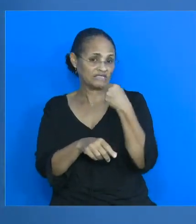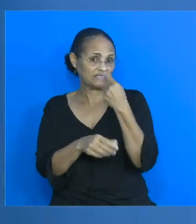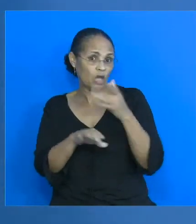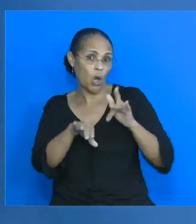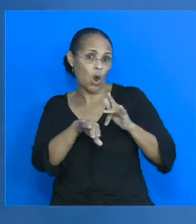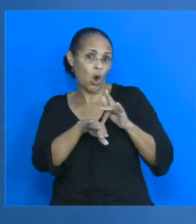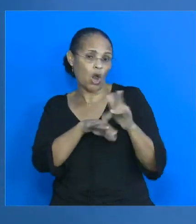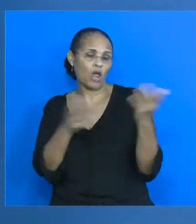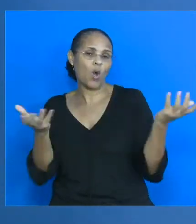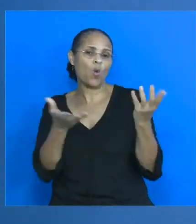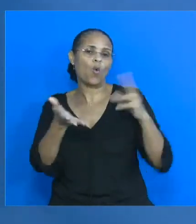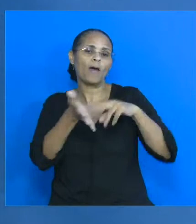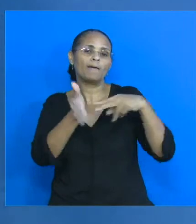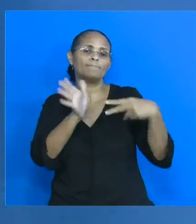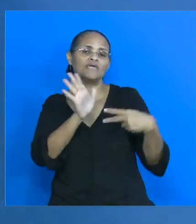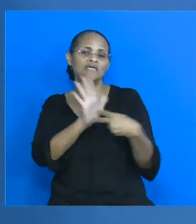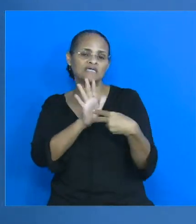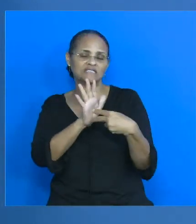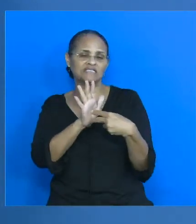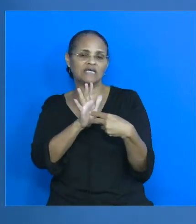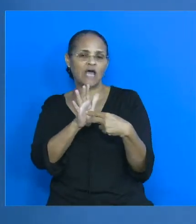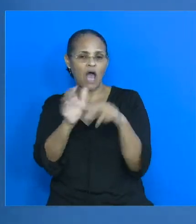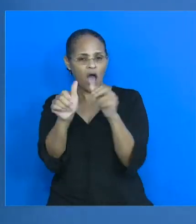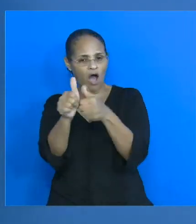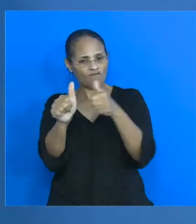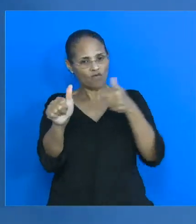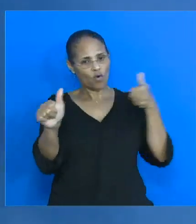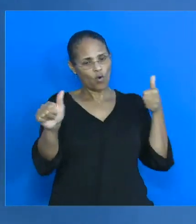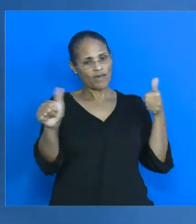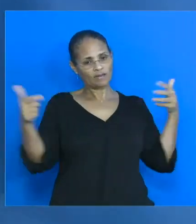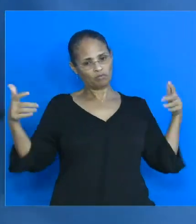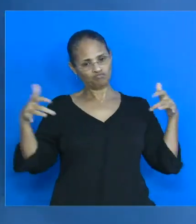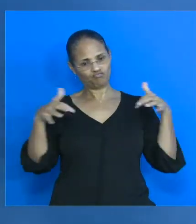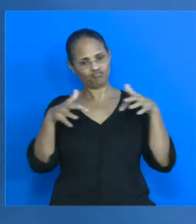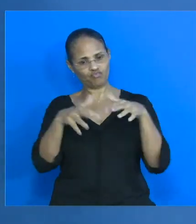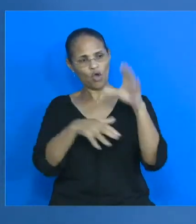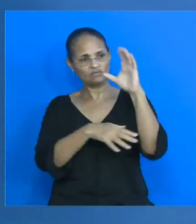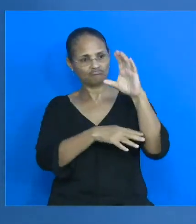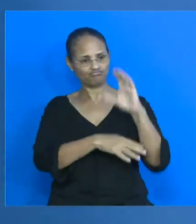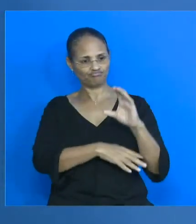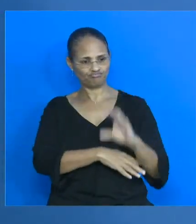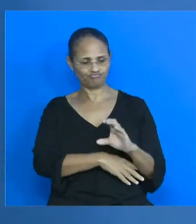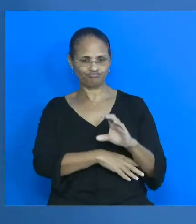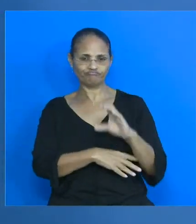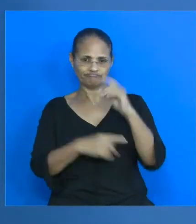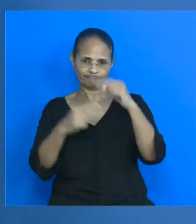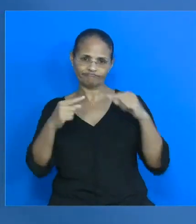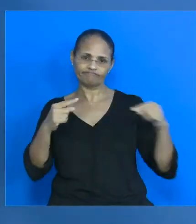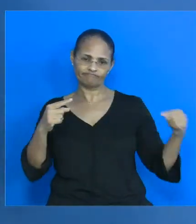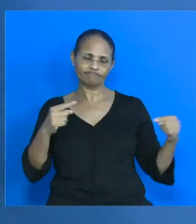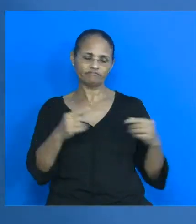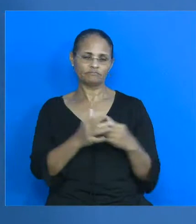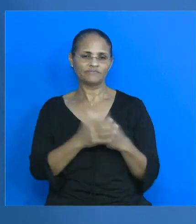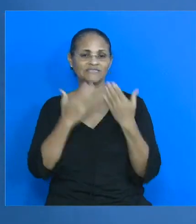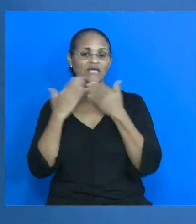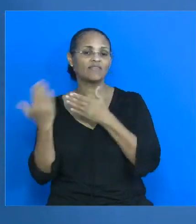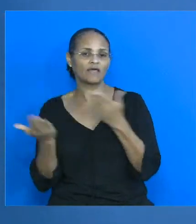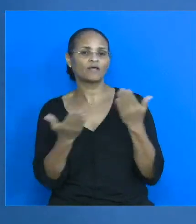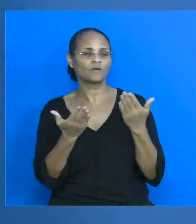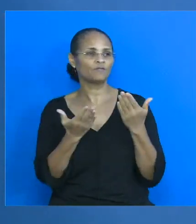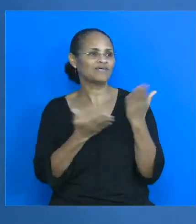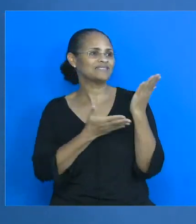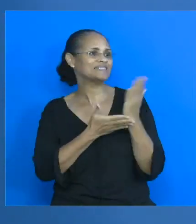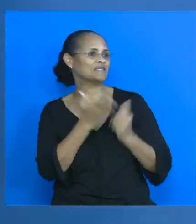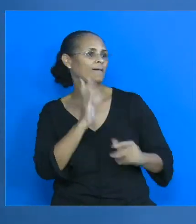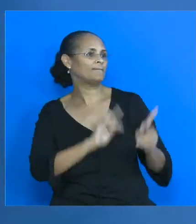what mobile quarantine, avoid large group gatherings, avoid the 3 C's, etc. Yeah. Yes. Thank you. Thank you. Well, just some